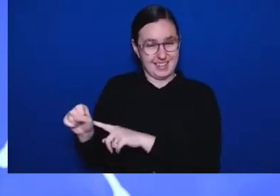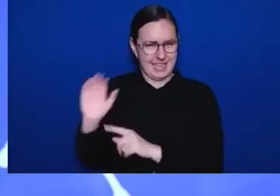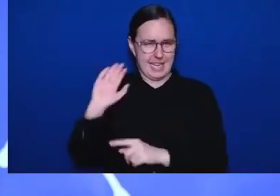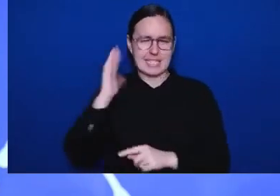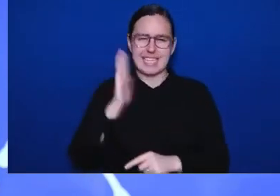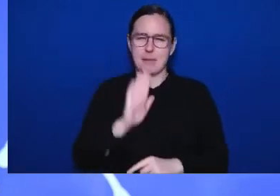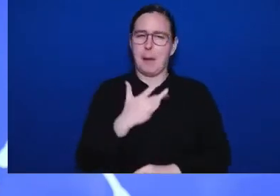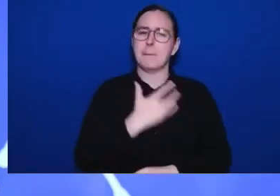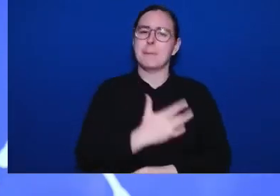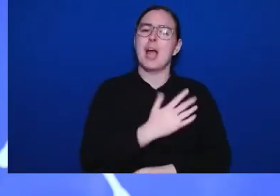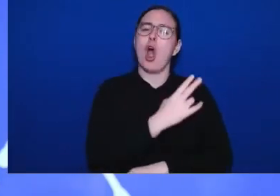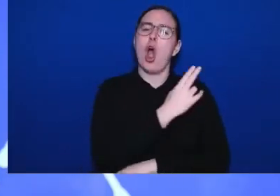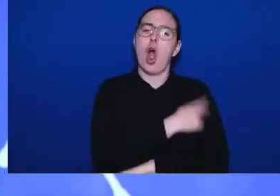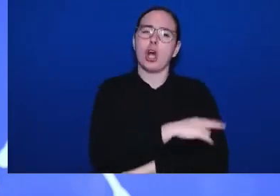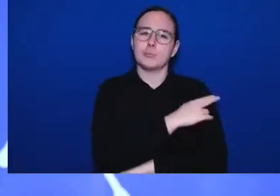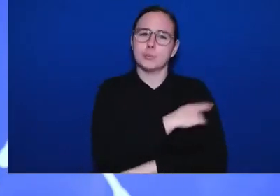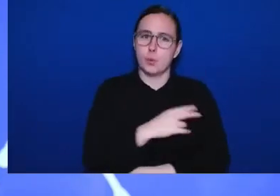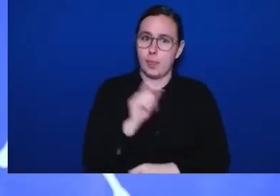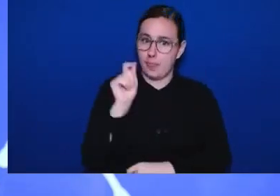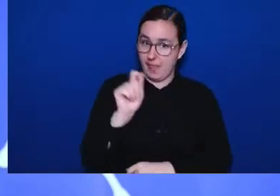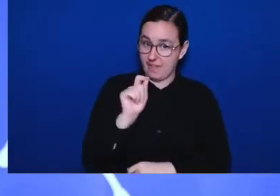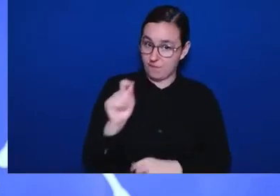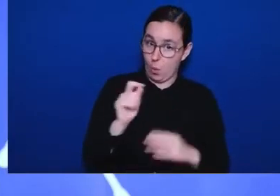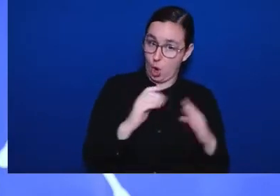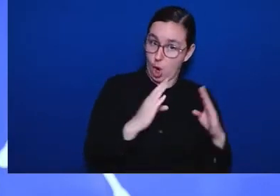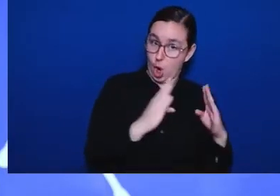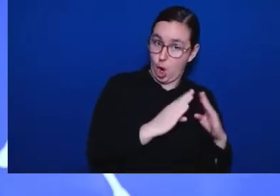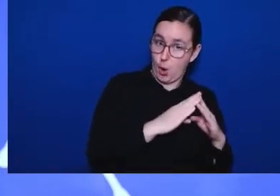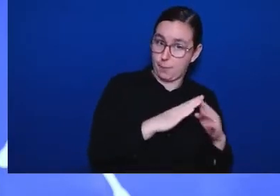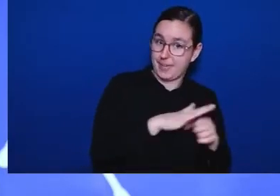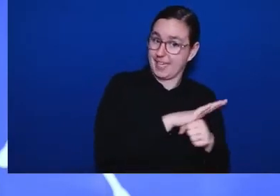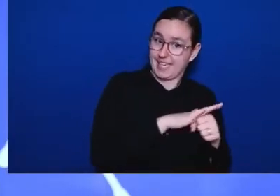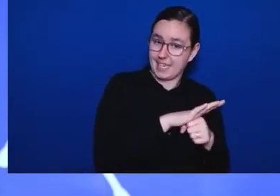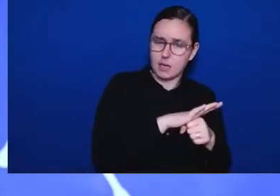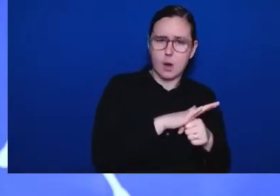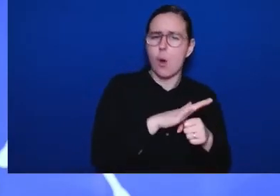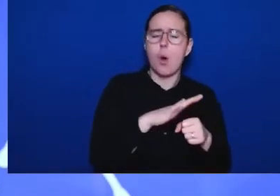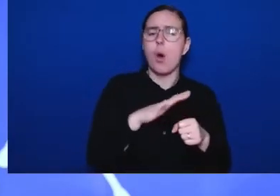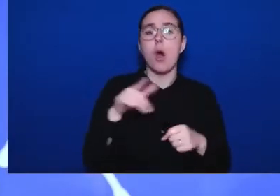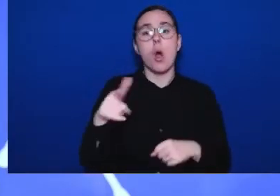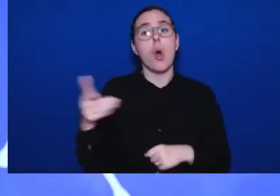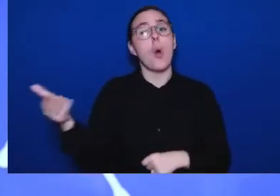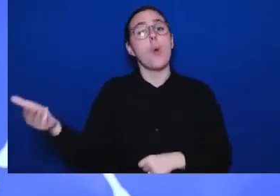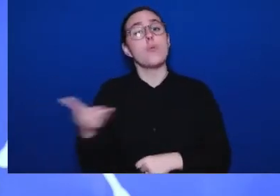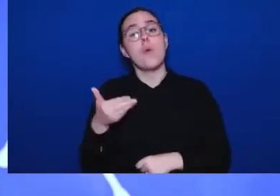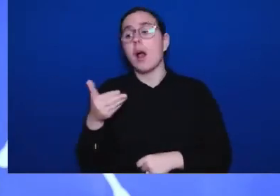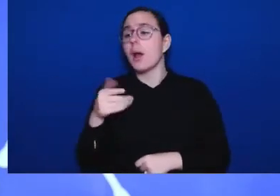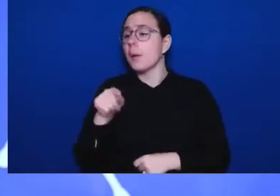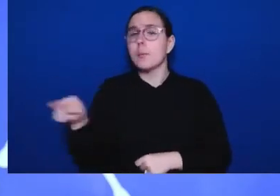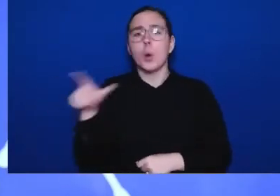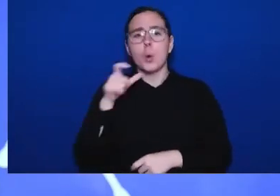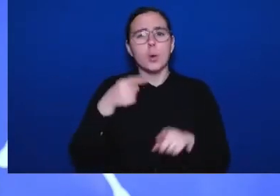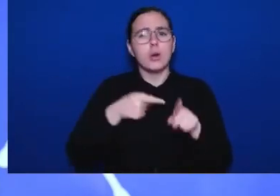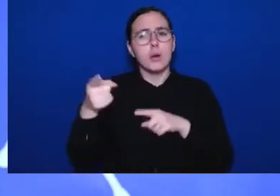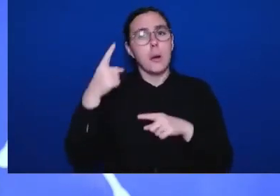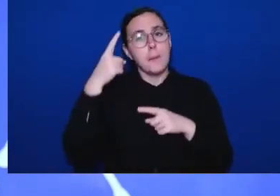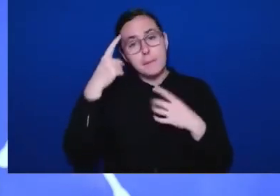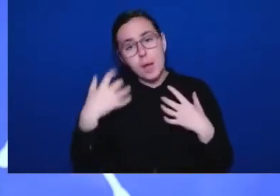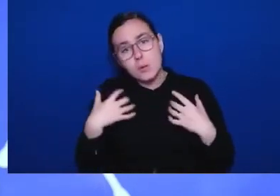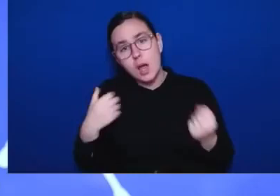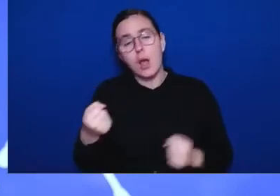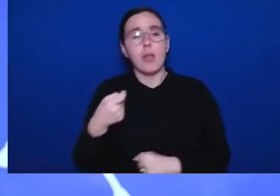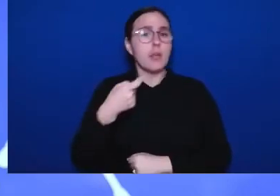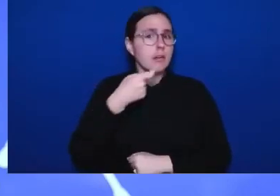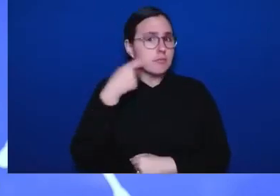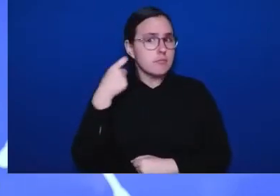physician specialties in the mental health and opioid crisis area? Well, yes, and we're working significantly